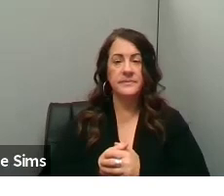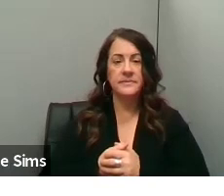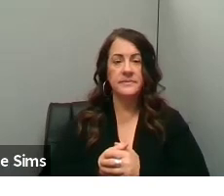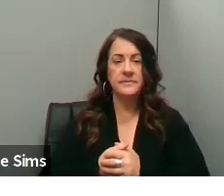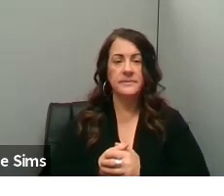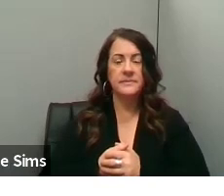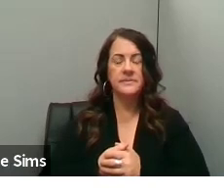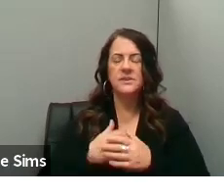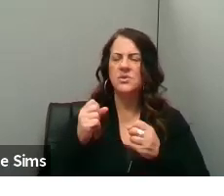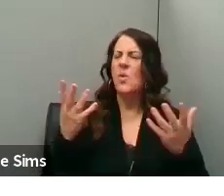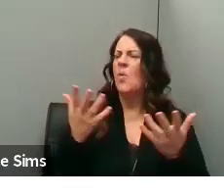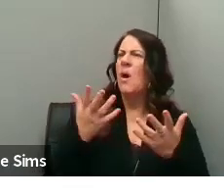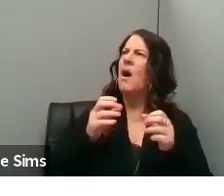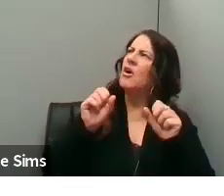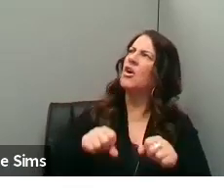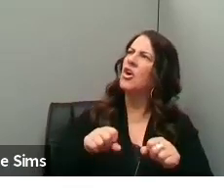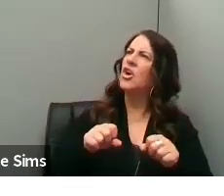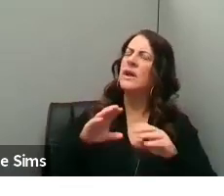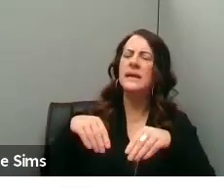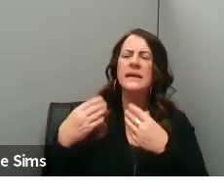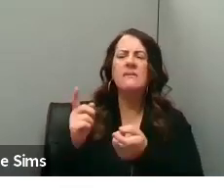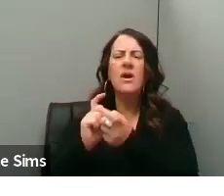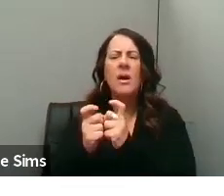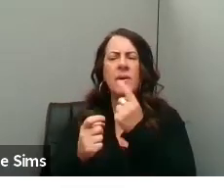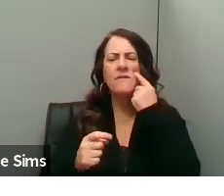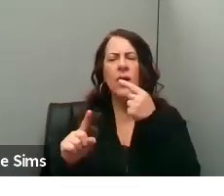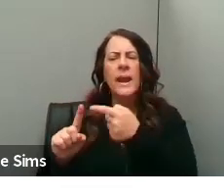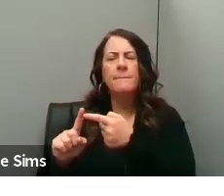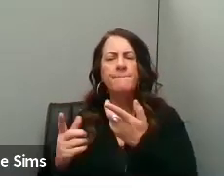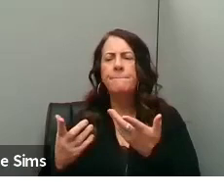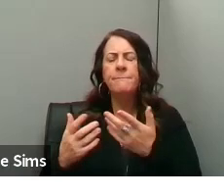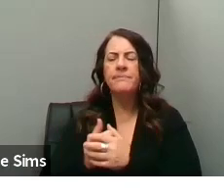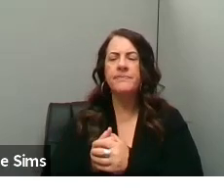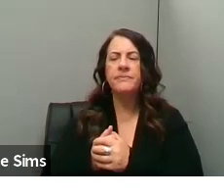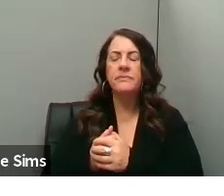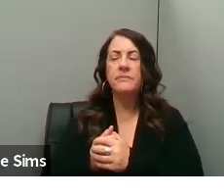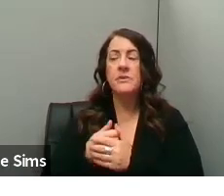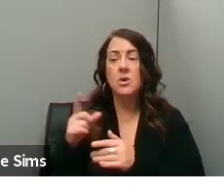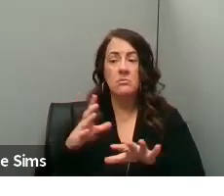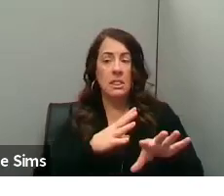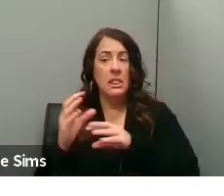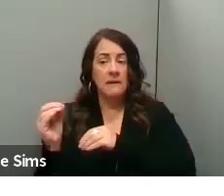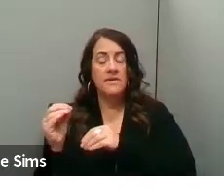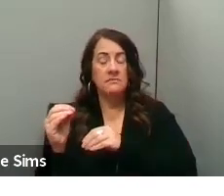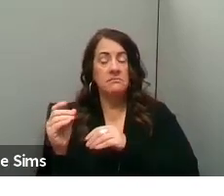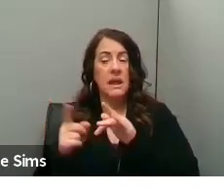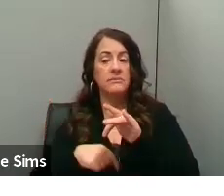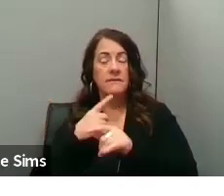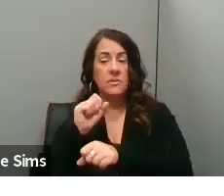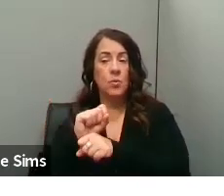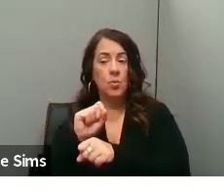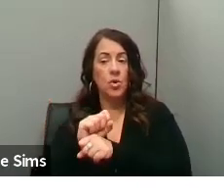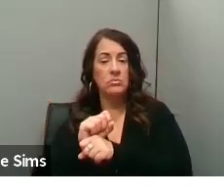So what would be an accommodation for Aiden? Leave of absence from work is an accommodation for